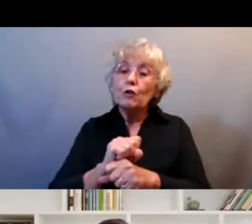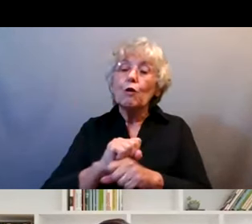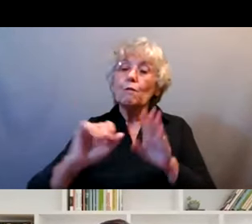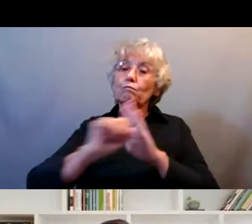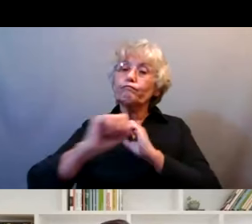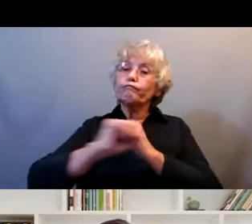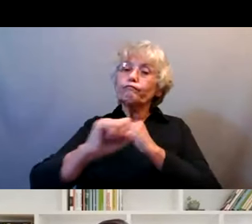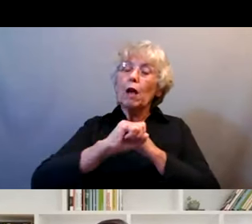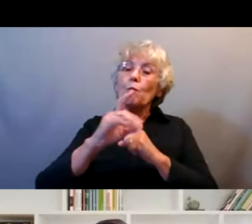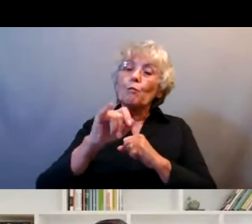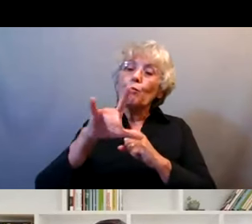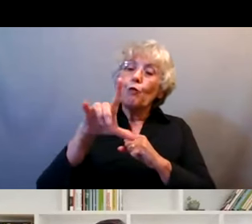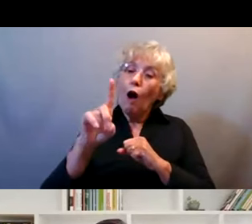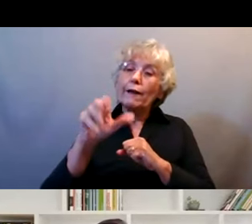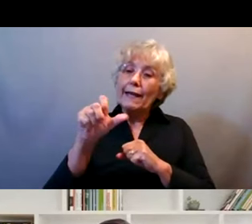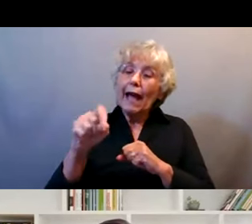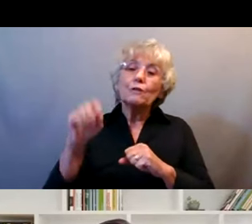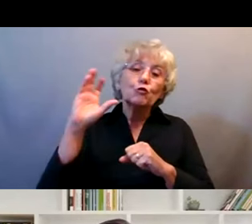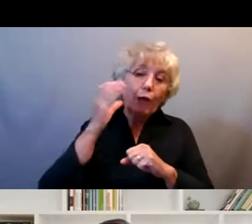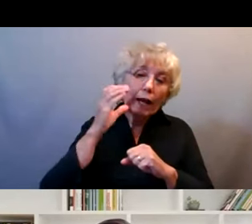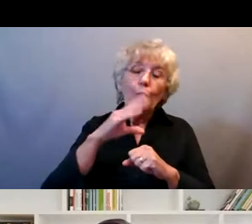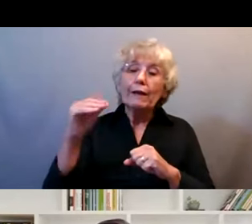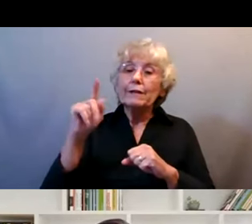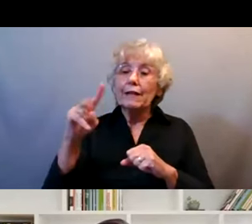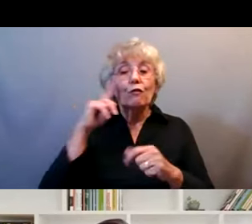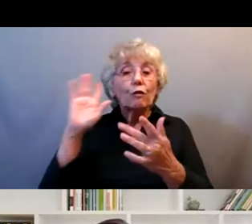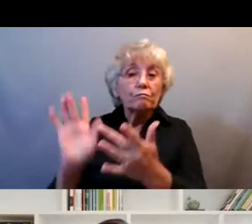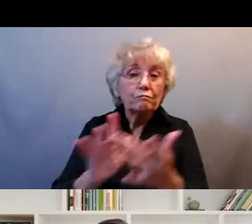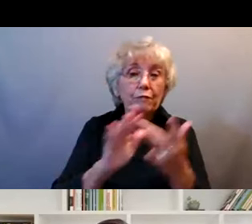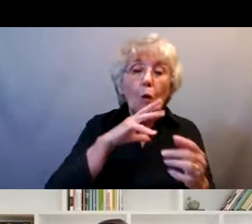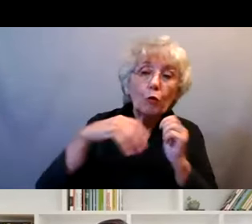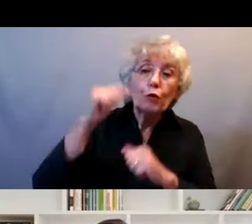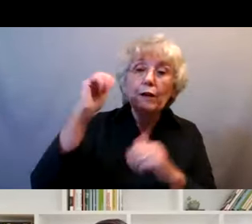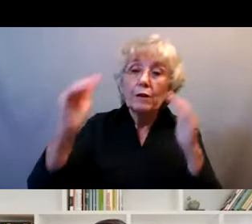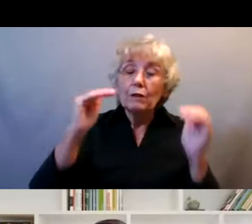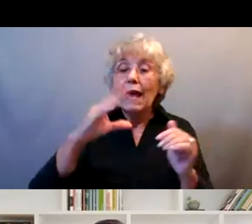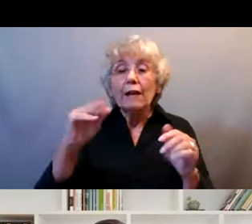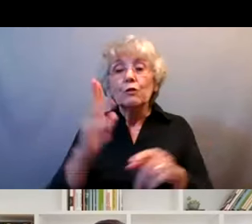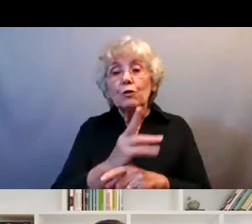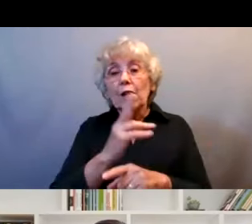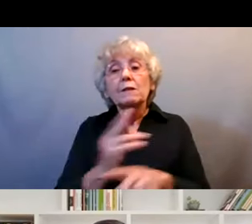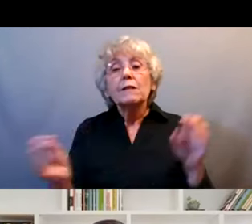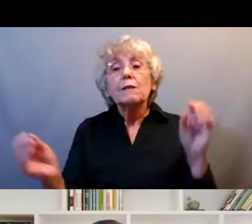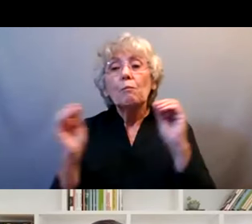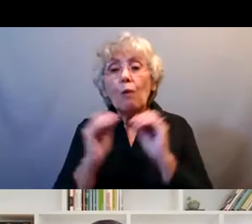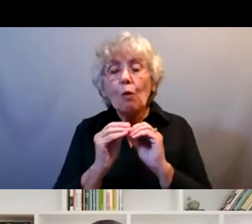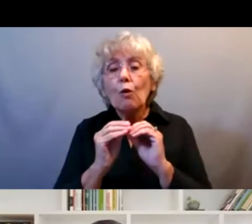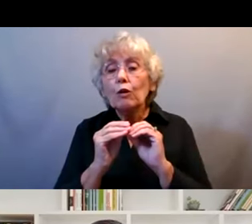and television to reach those older adults, and also utilizing some more